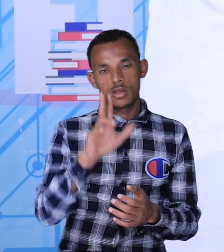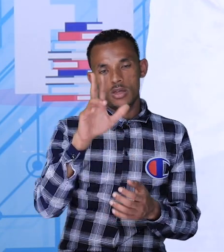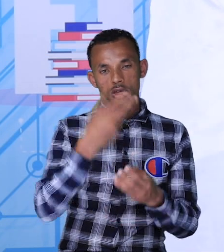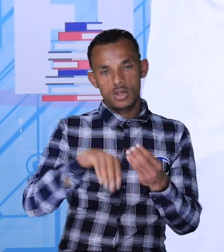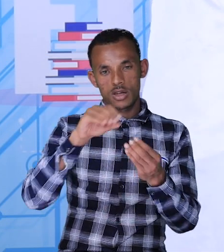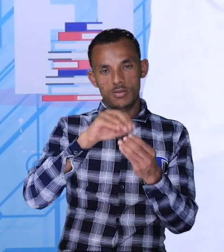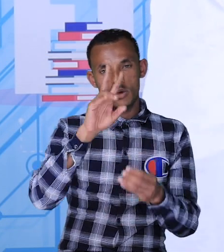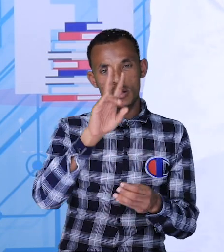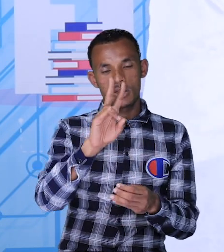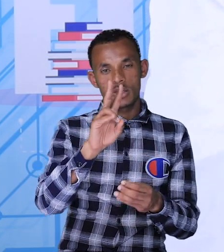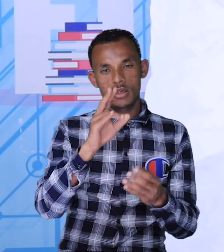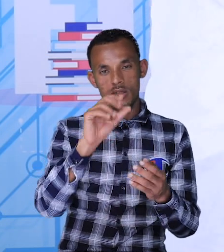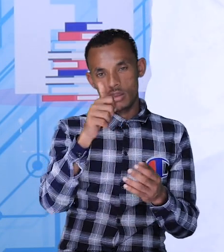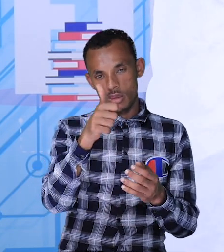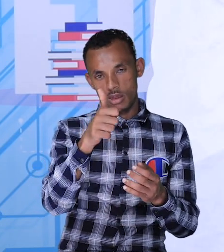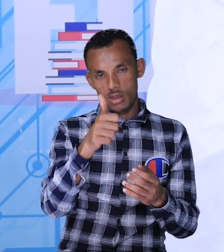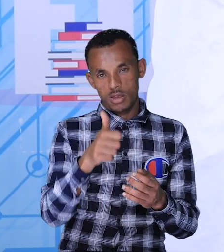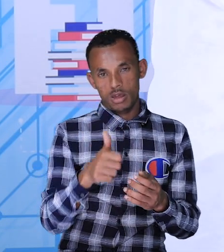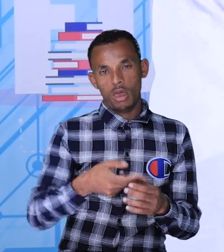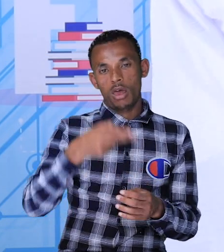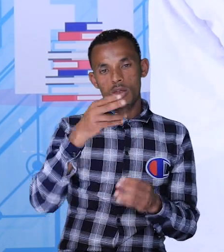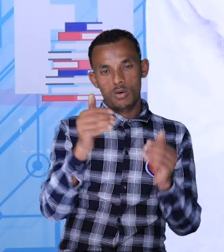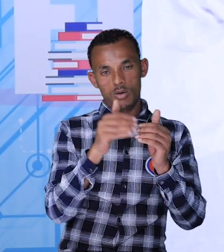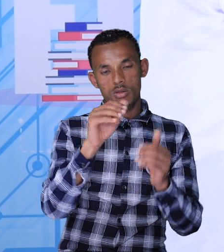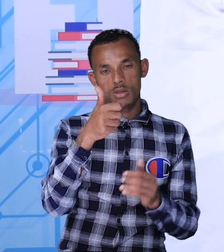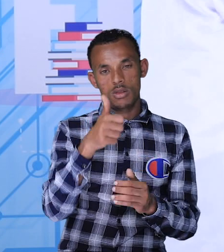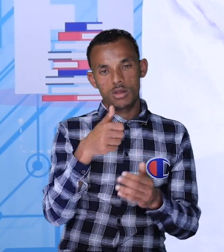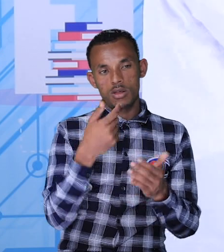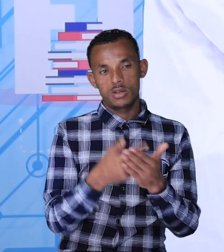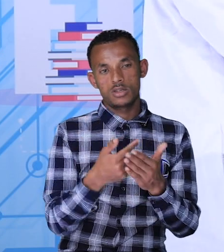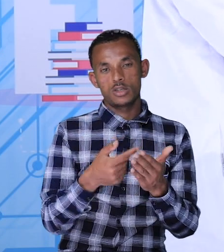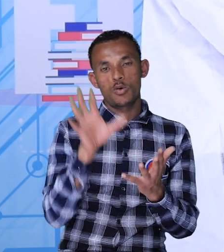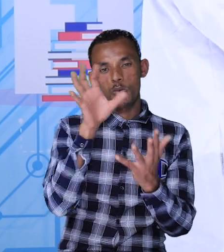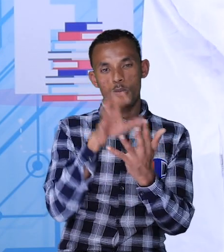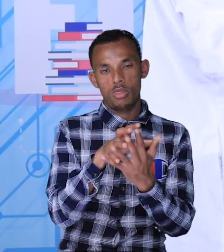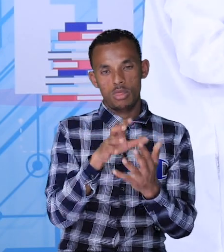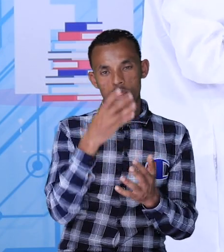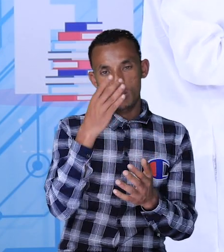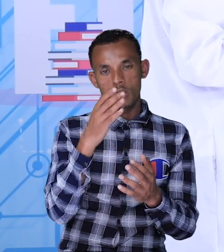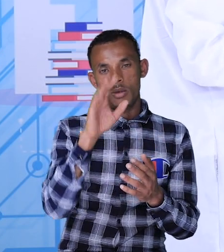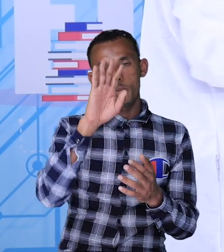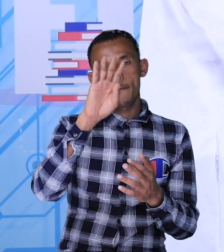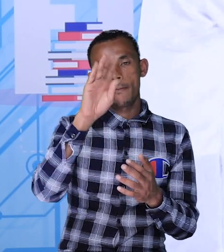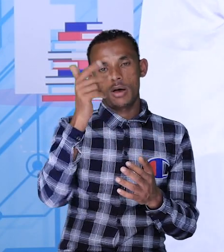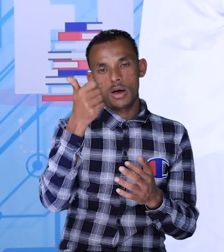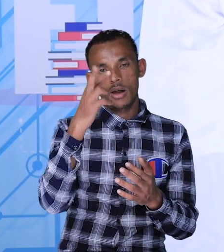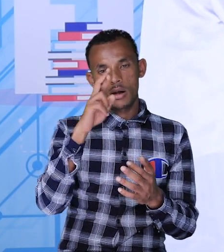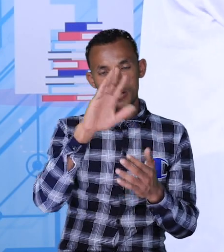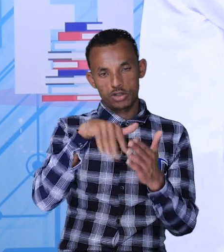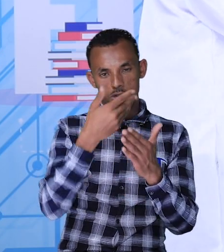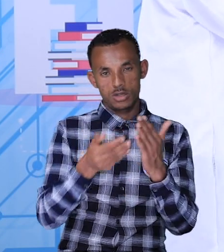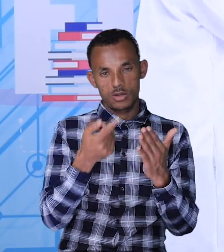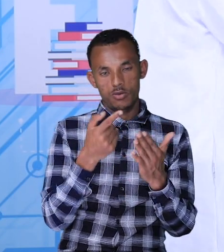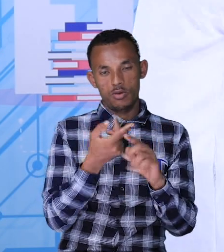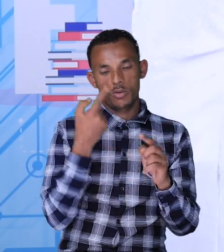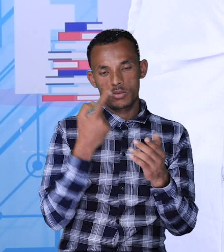plus 7 is 10, the height becomes up to 10. So this is a component bar chart. From this bar chart